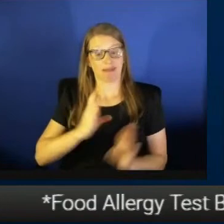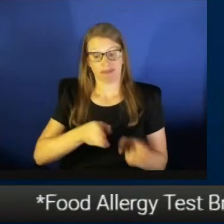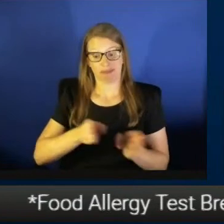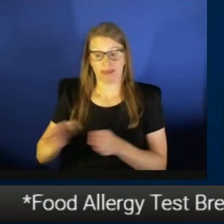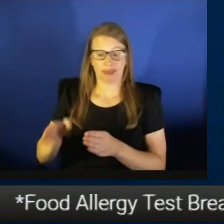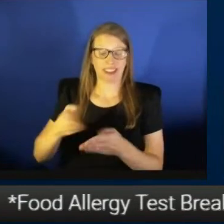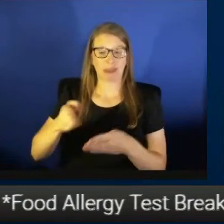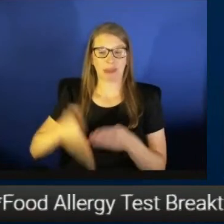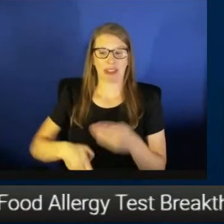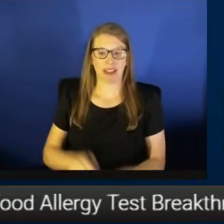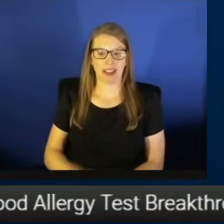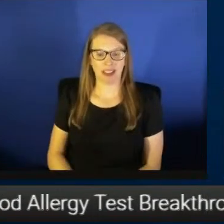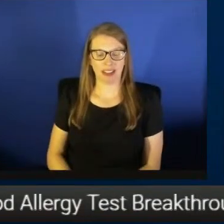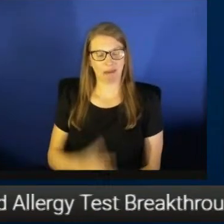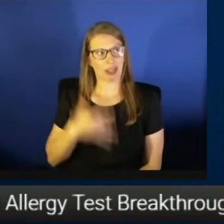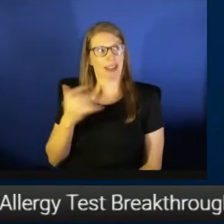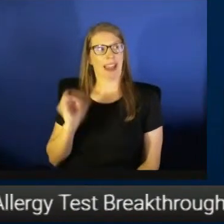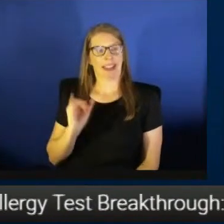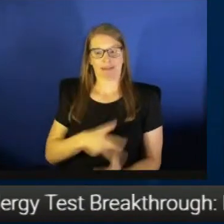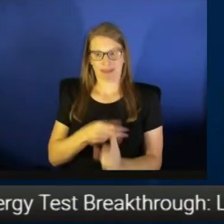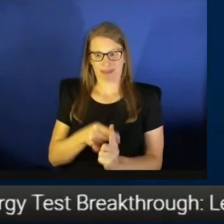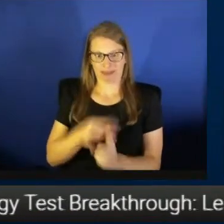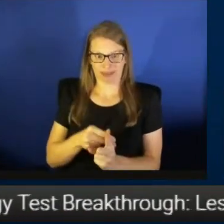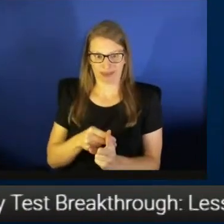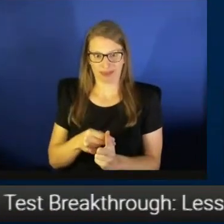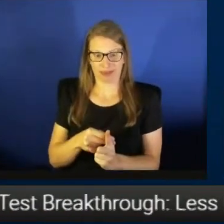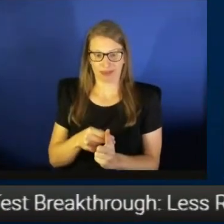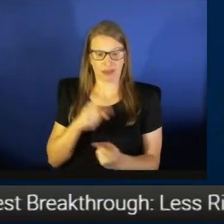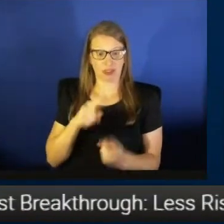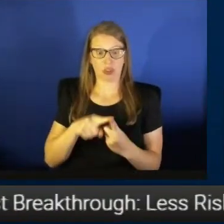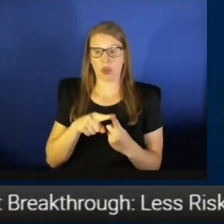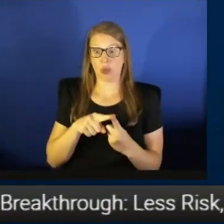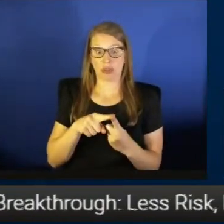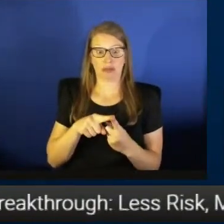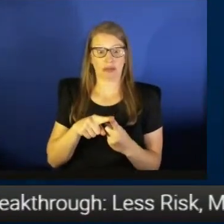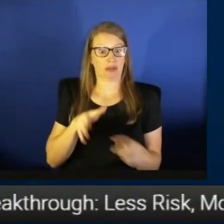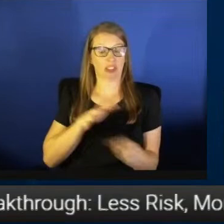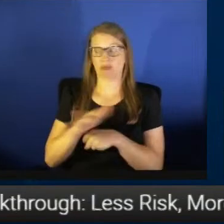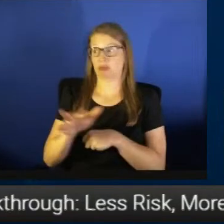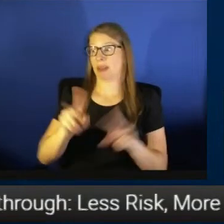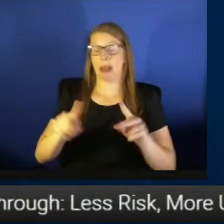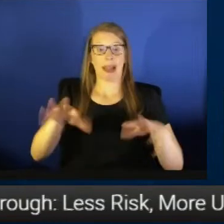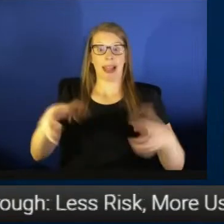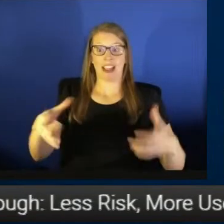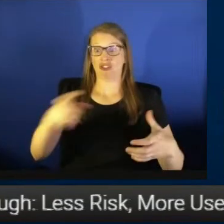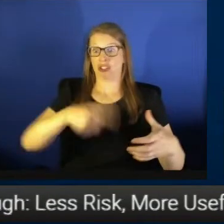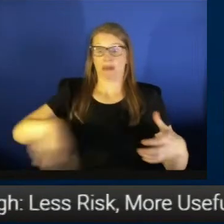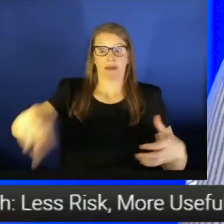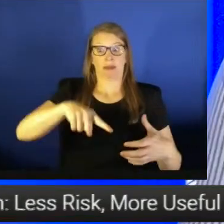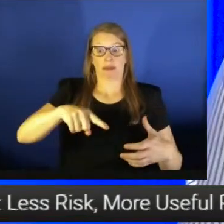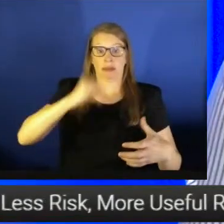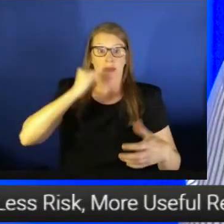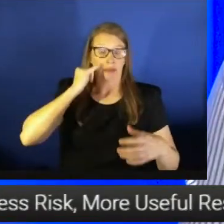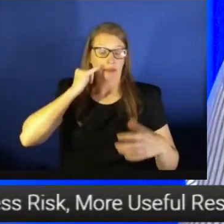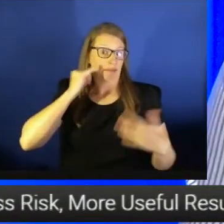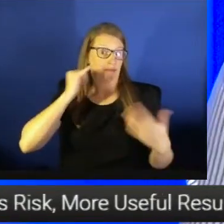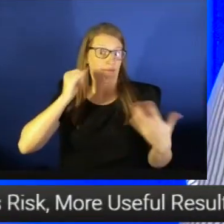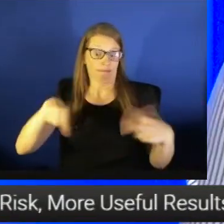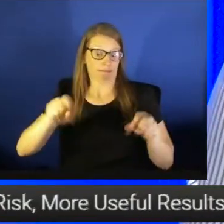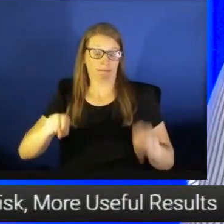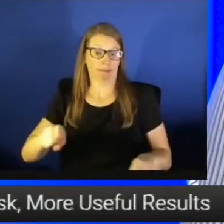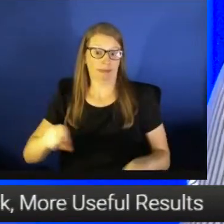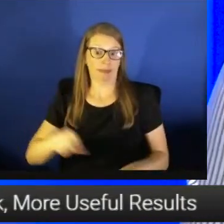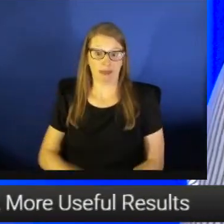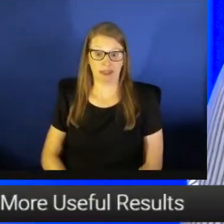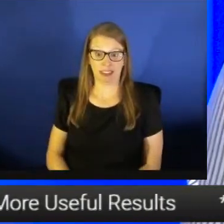to finally be able to administer shots now to pretty much the entire population who's eligible? Yeah, it's a really